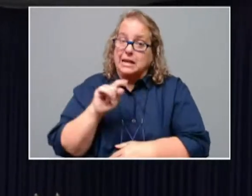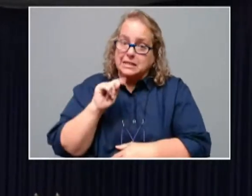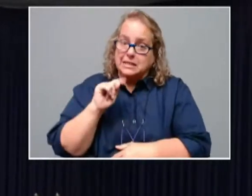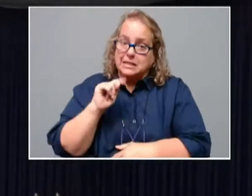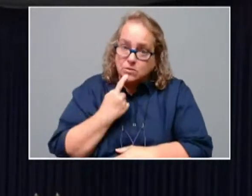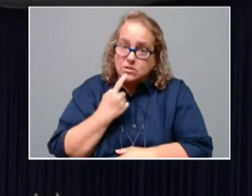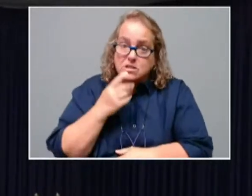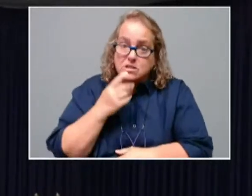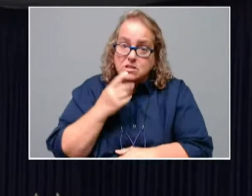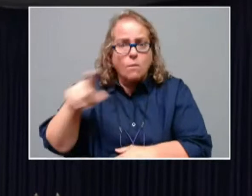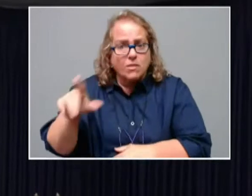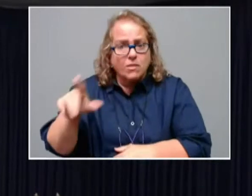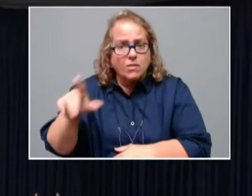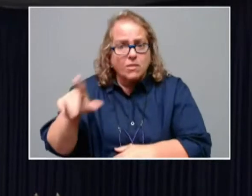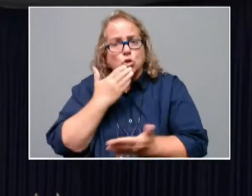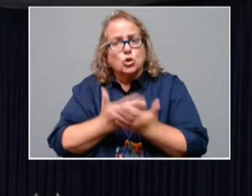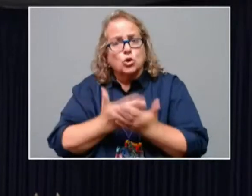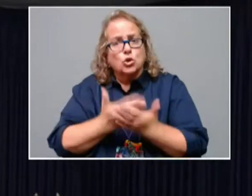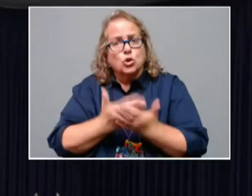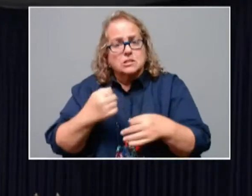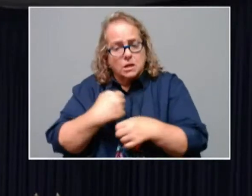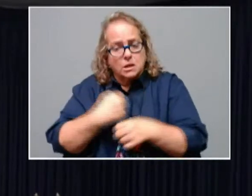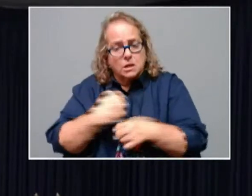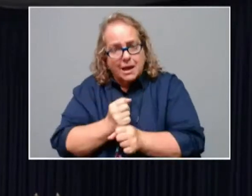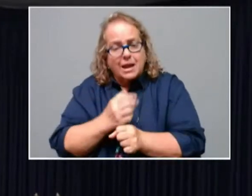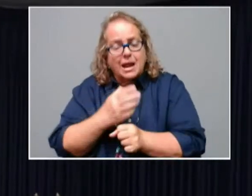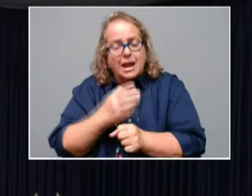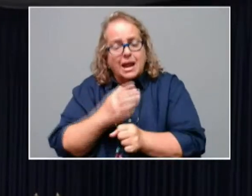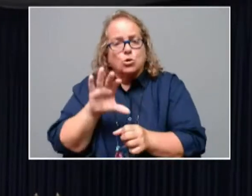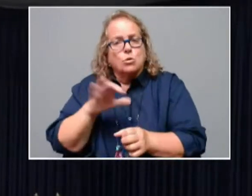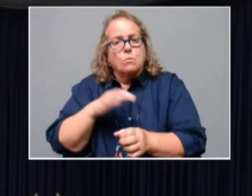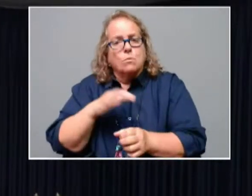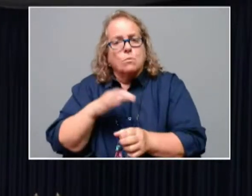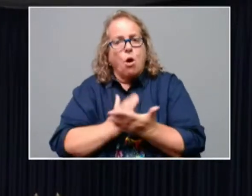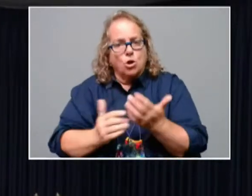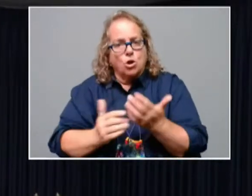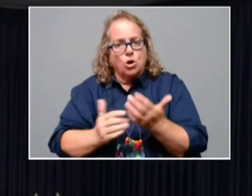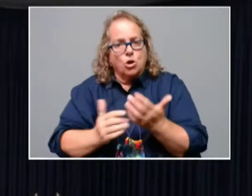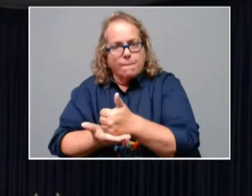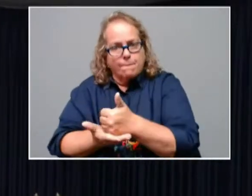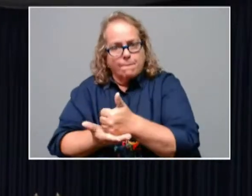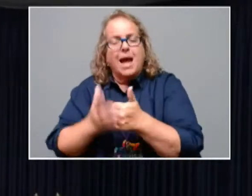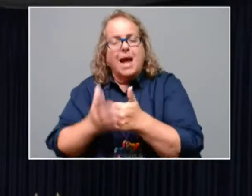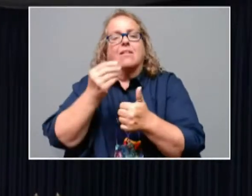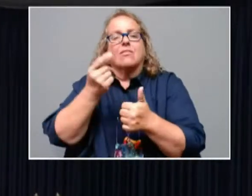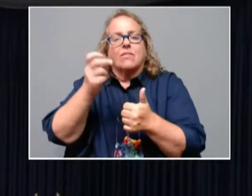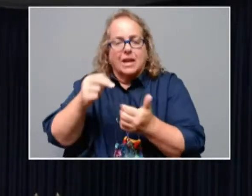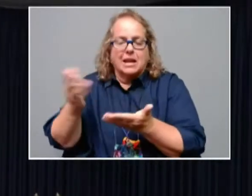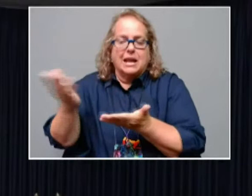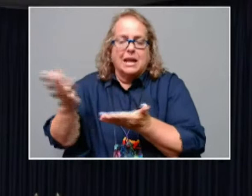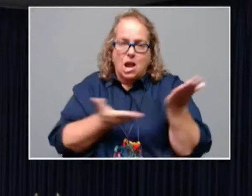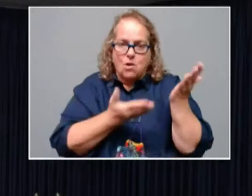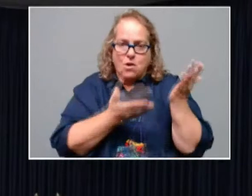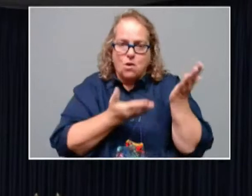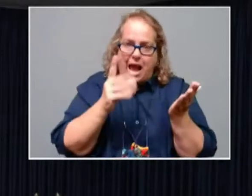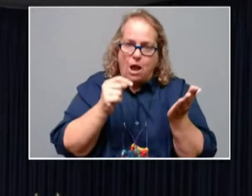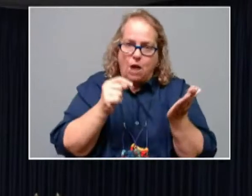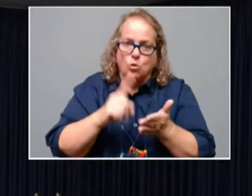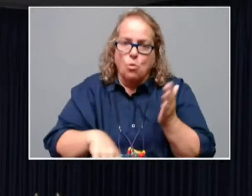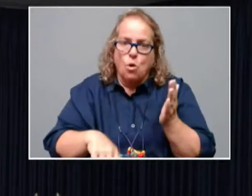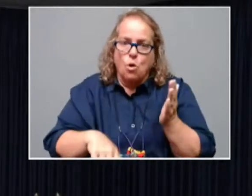I'll do my part to try to help, and then effectively carry out what we're given the authority to do. I mean, remember